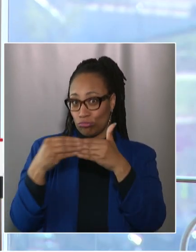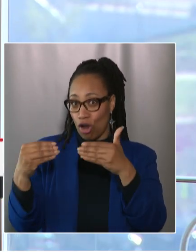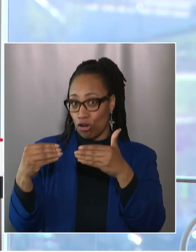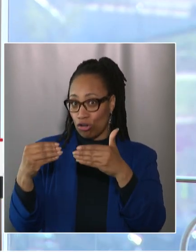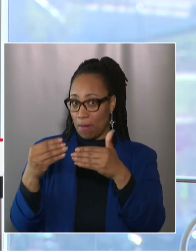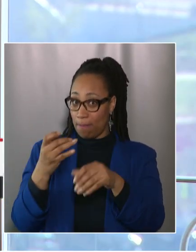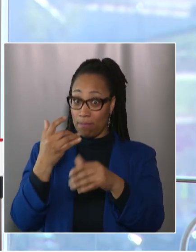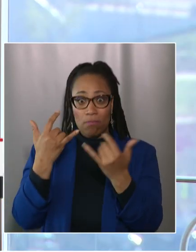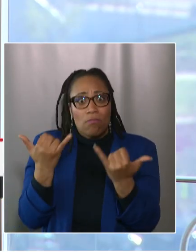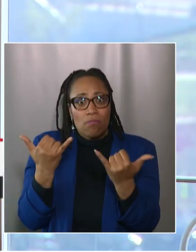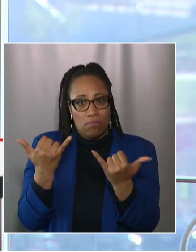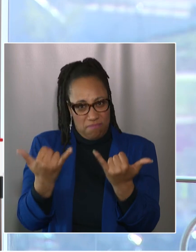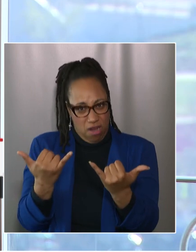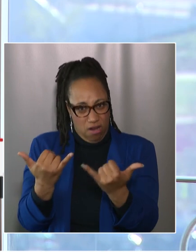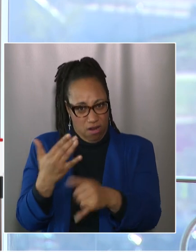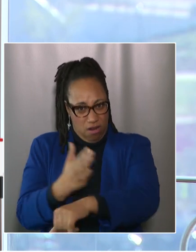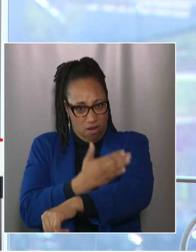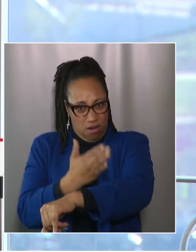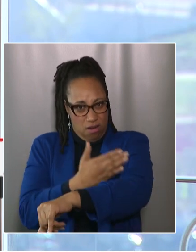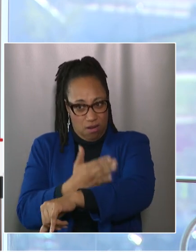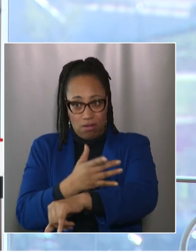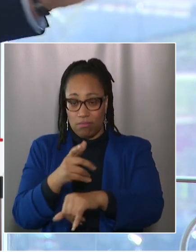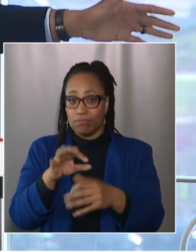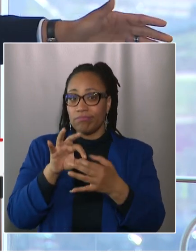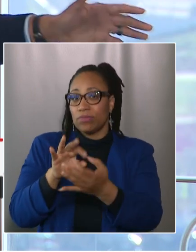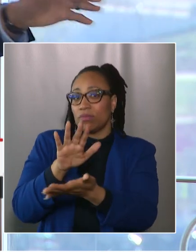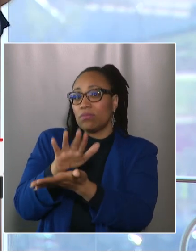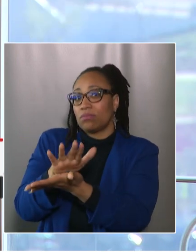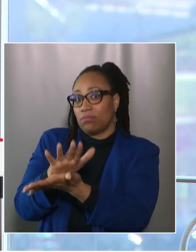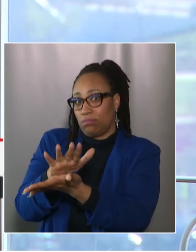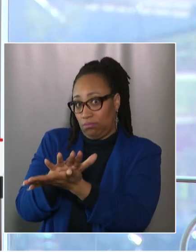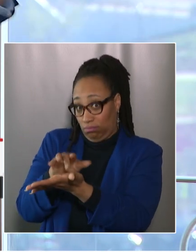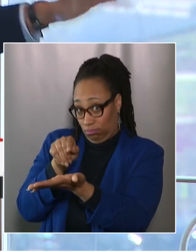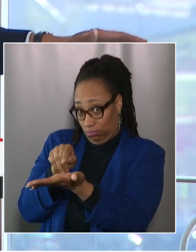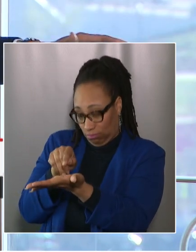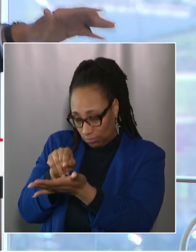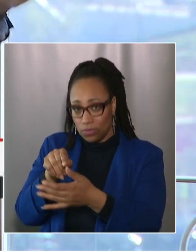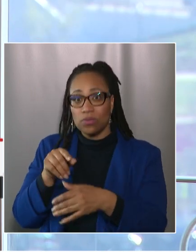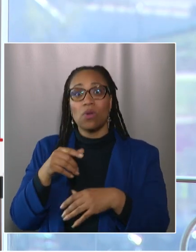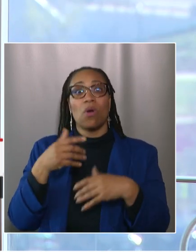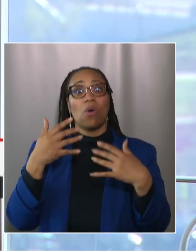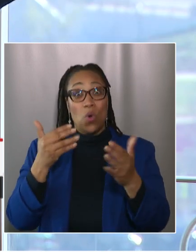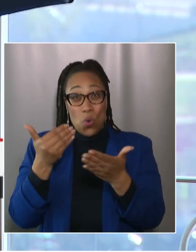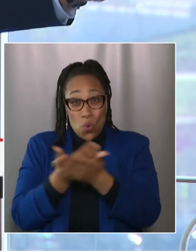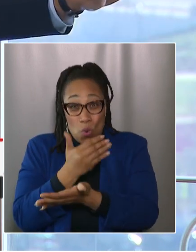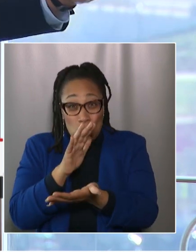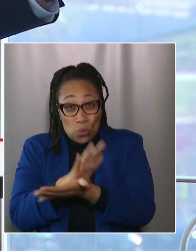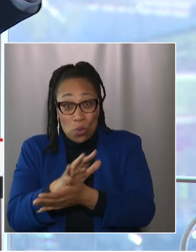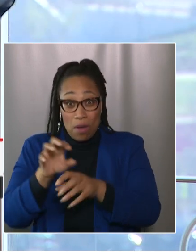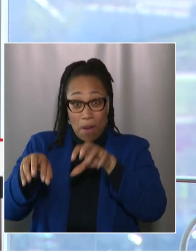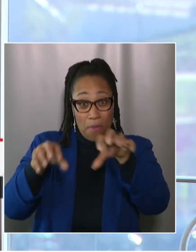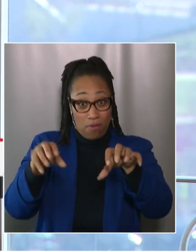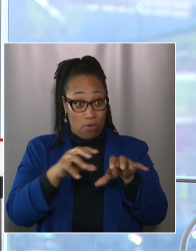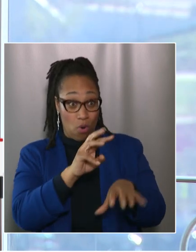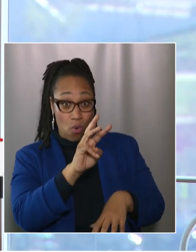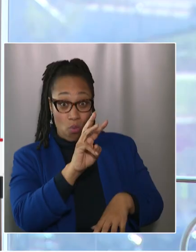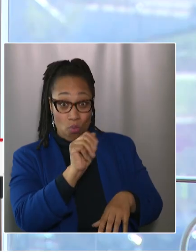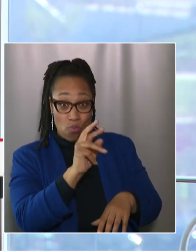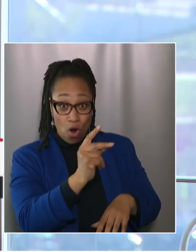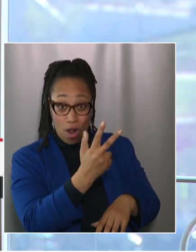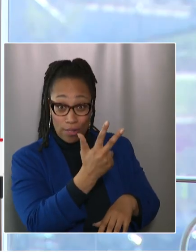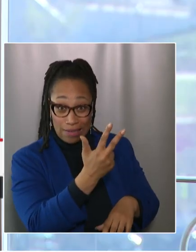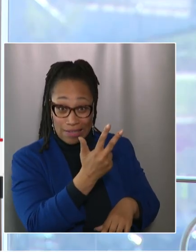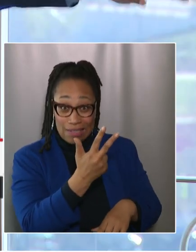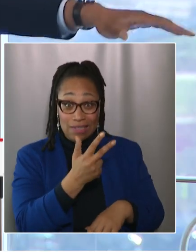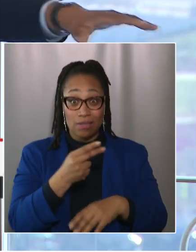schools. And it runs the gamut. We're talking about brand new schools in Ward 3 like MacArthur, to brand new high schools in Ward 8 like Bard,